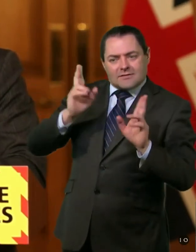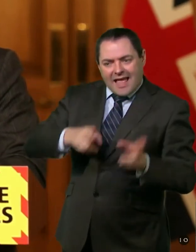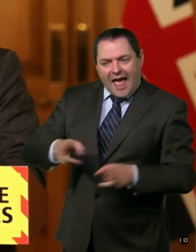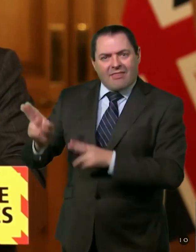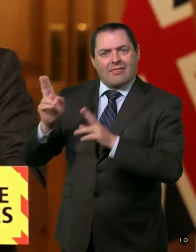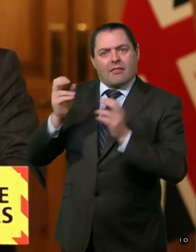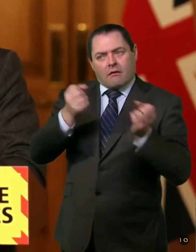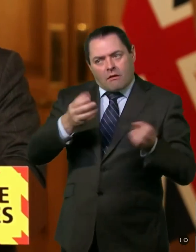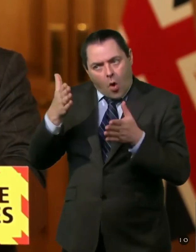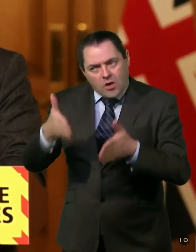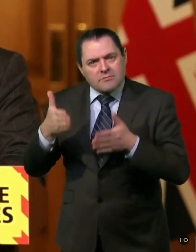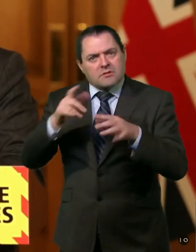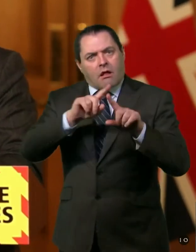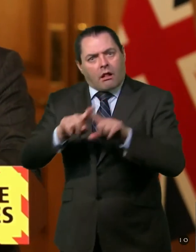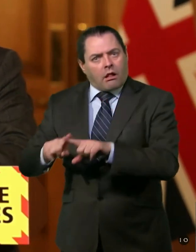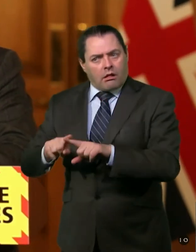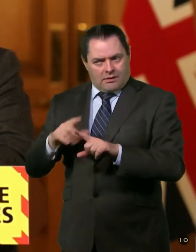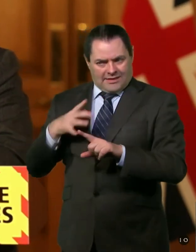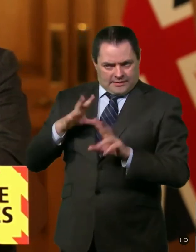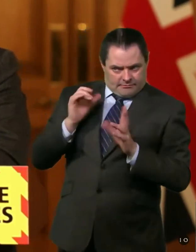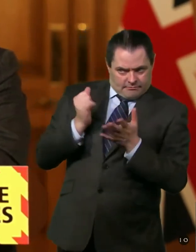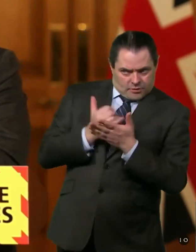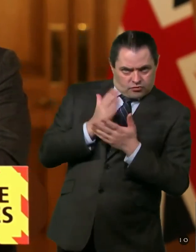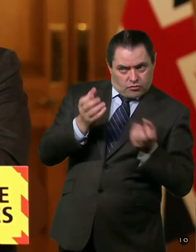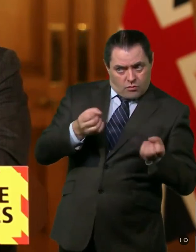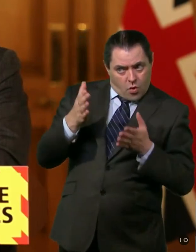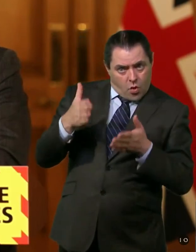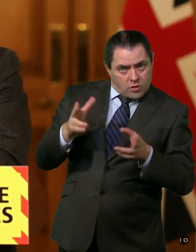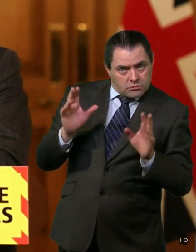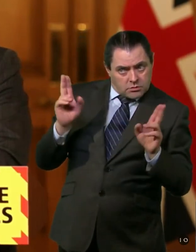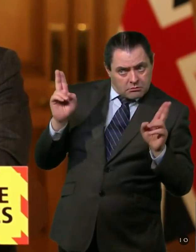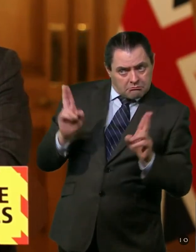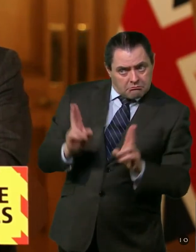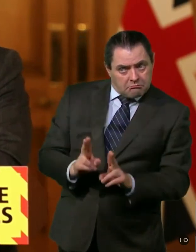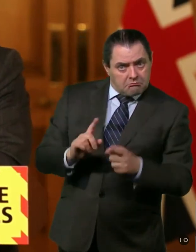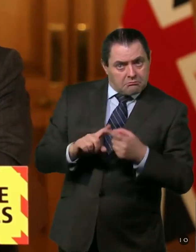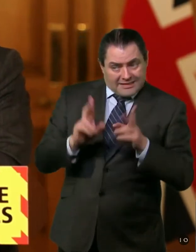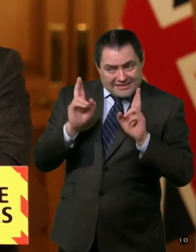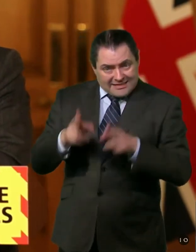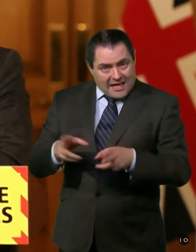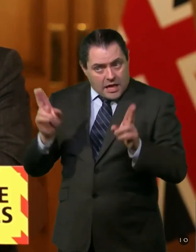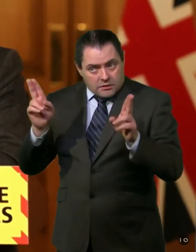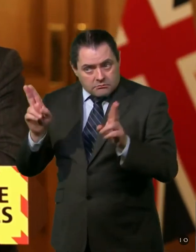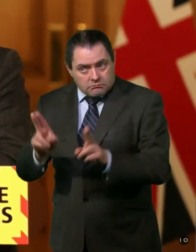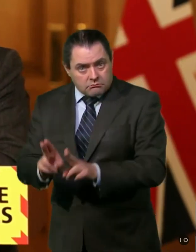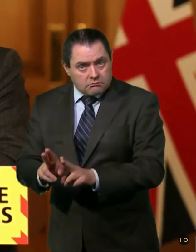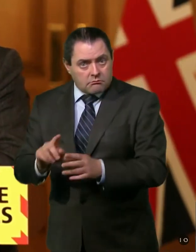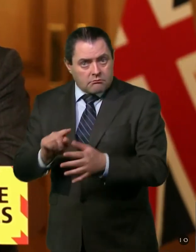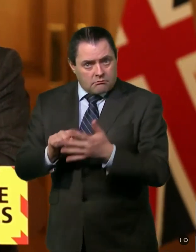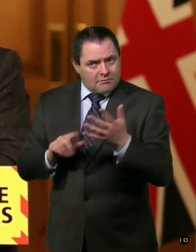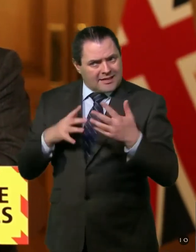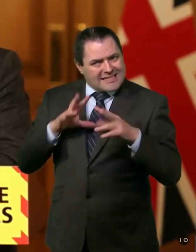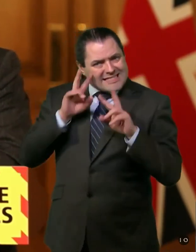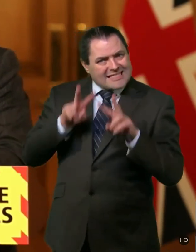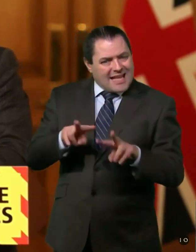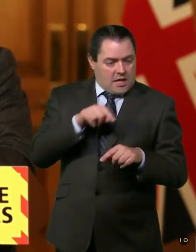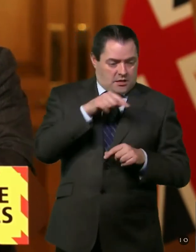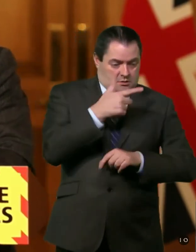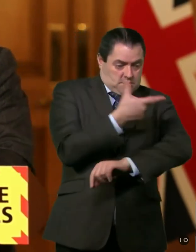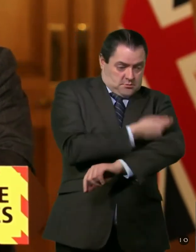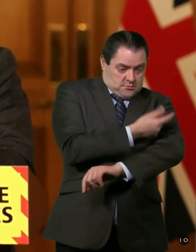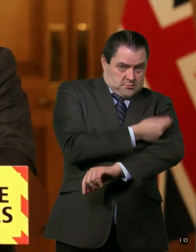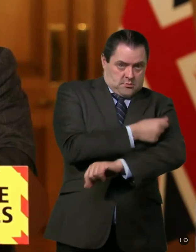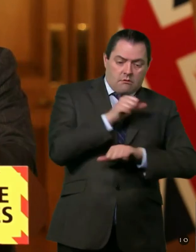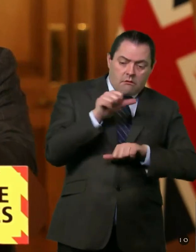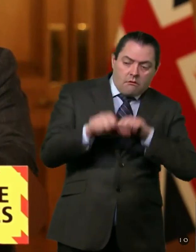preventing people from becoming seriously ill. Now, we're confident that that will happen,